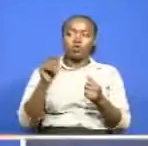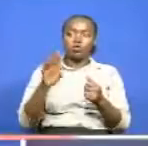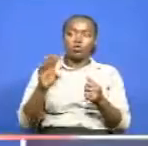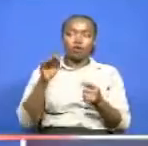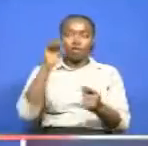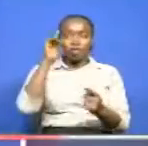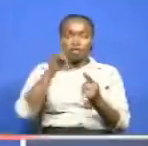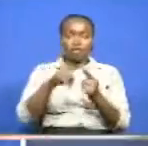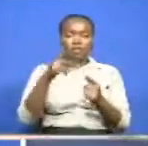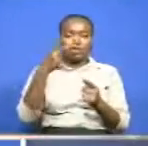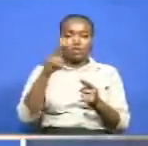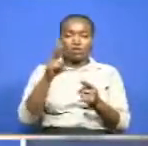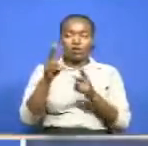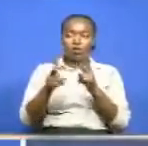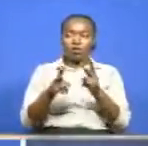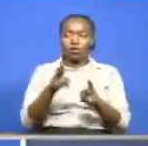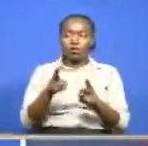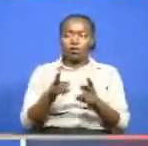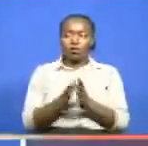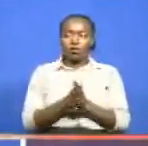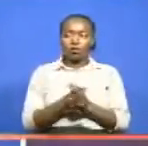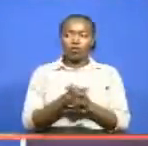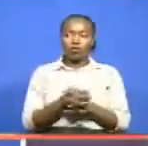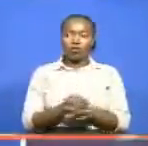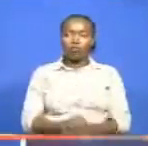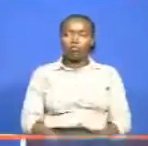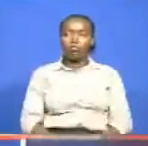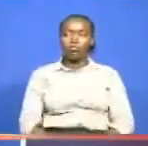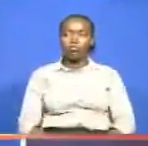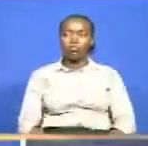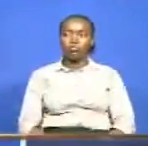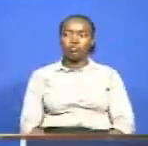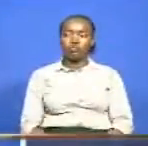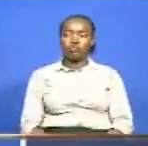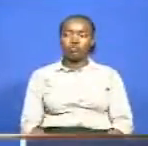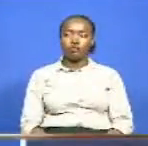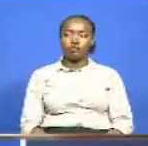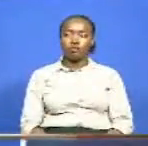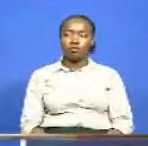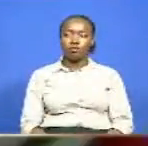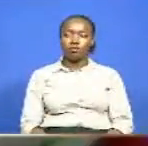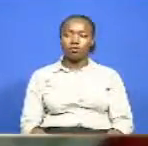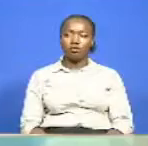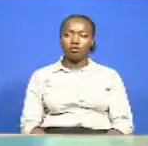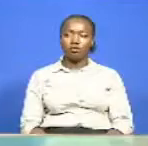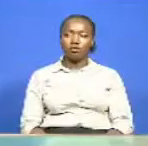by 2022. Regina Manyara reporting for Channel One Business.